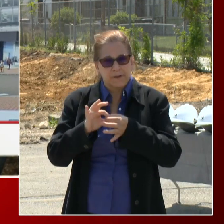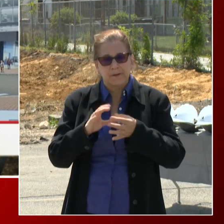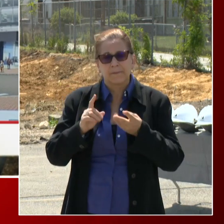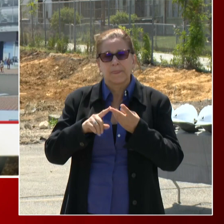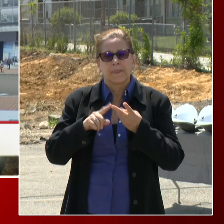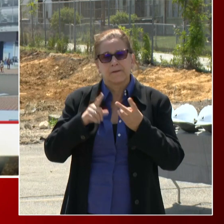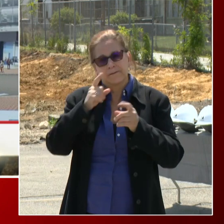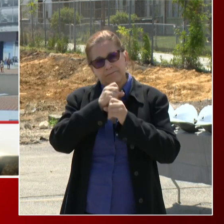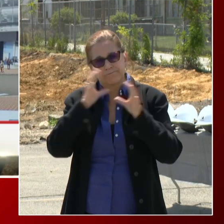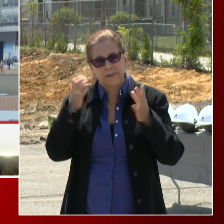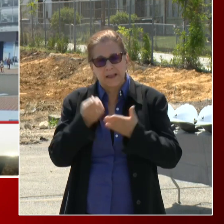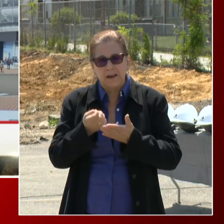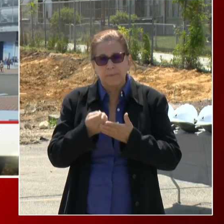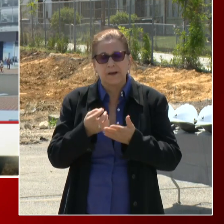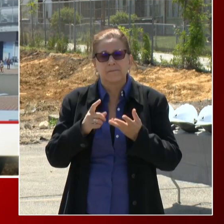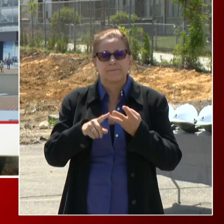excellence.